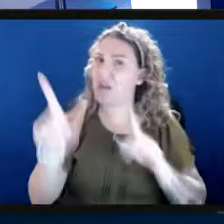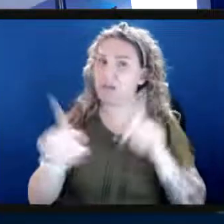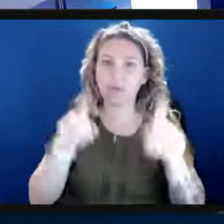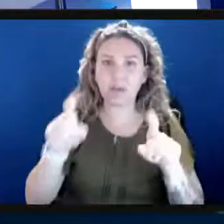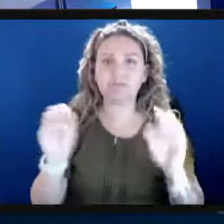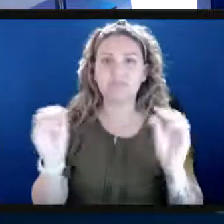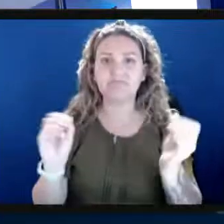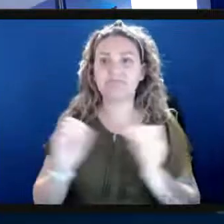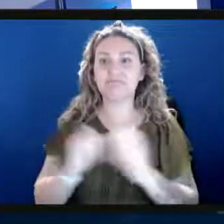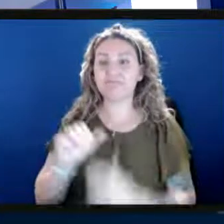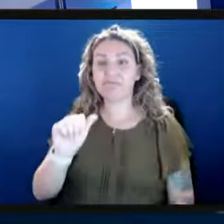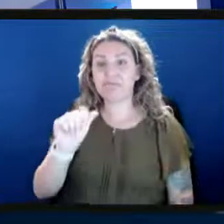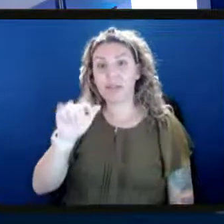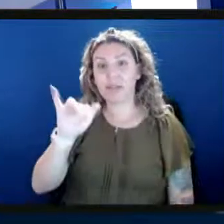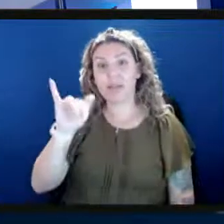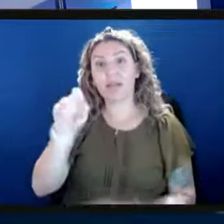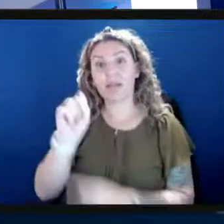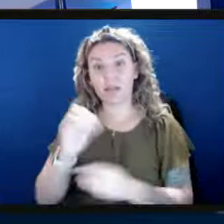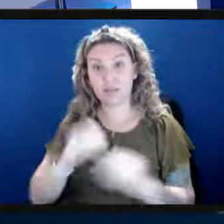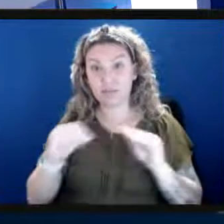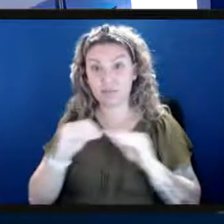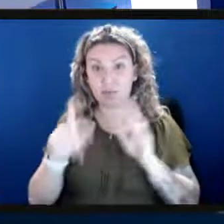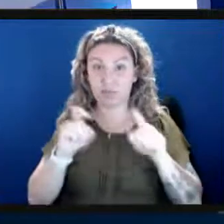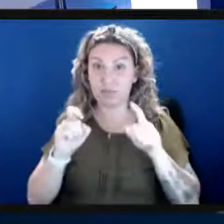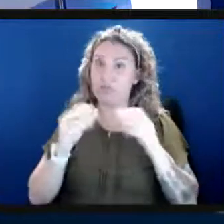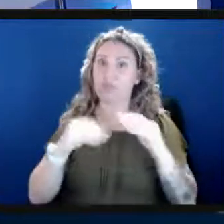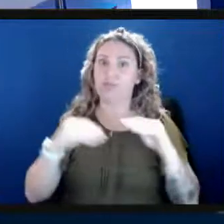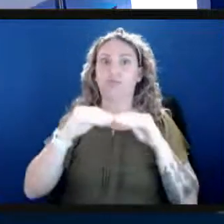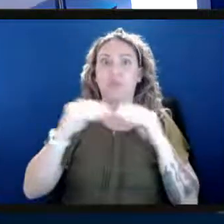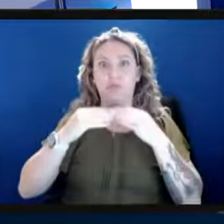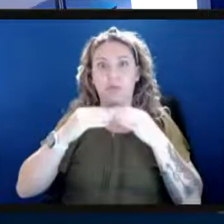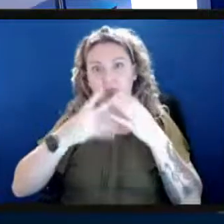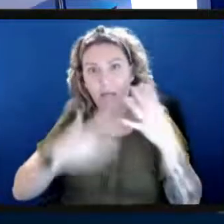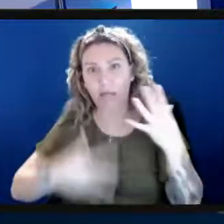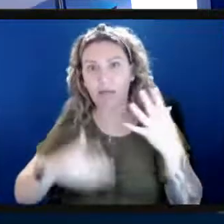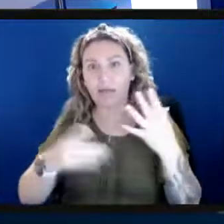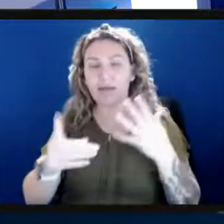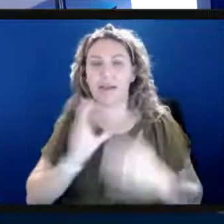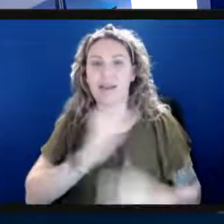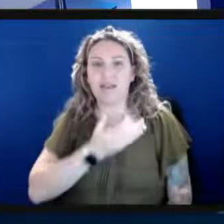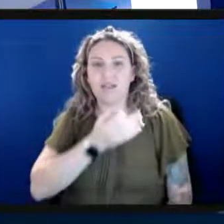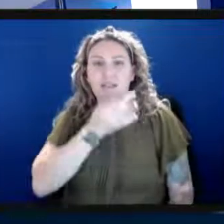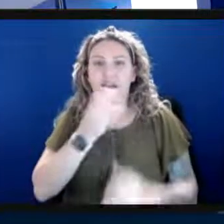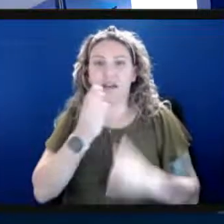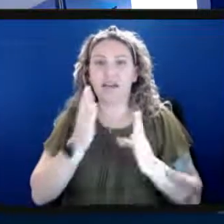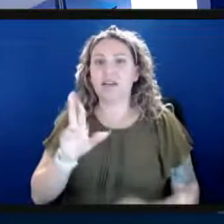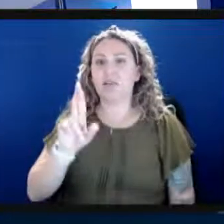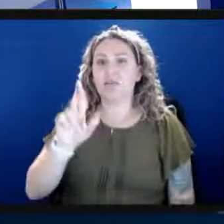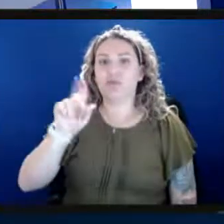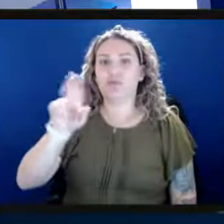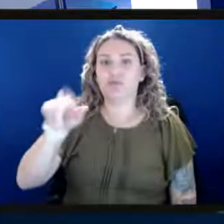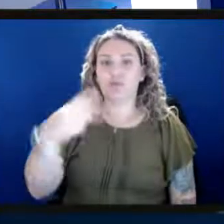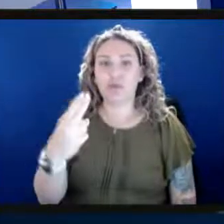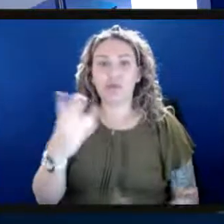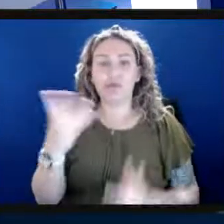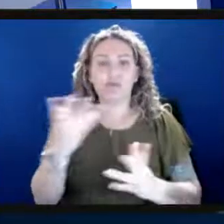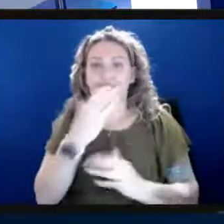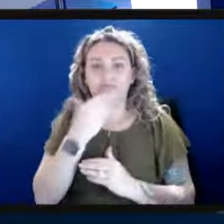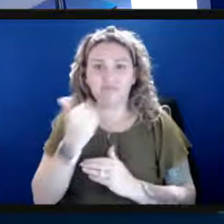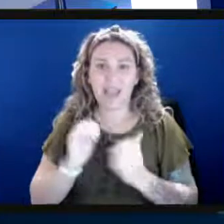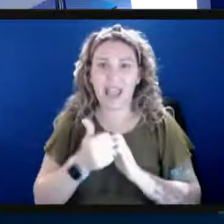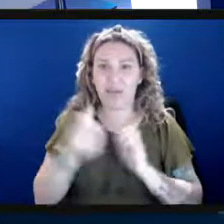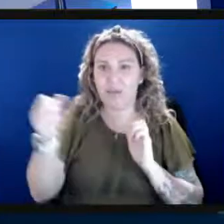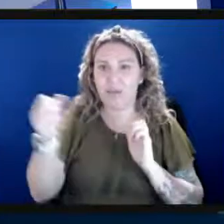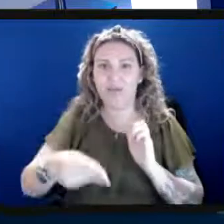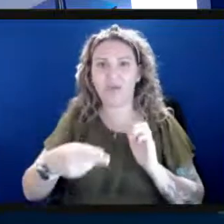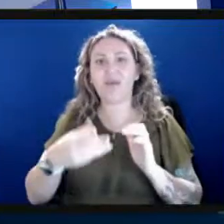Alexis, more questions? Many more questions. Our experts have answered Ruth Allen's question, which was, what's the best way to get rid of